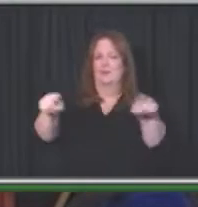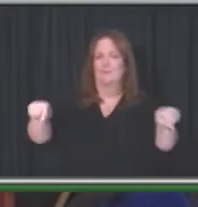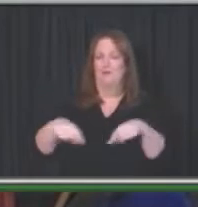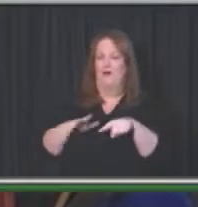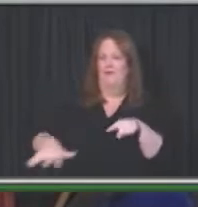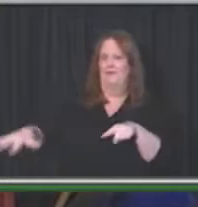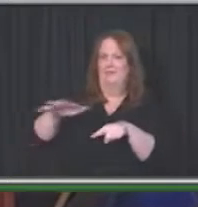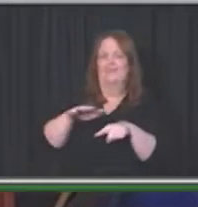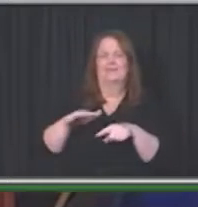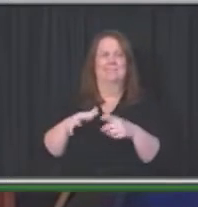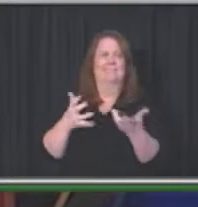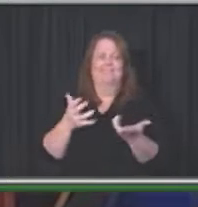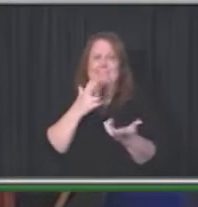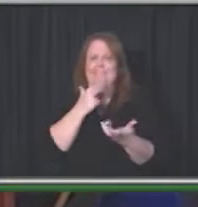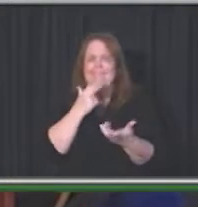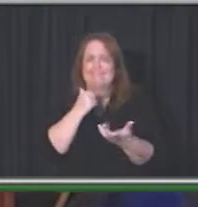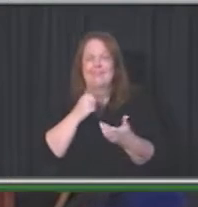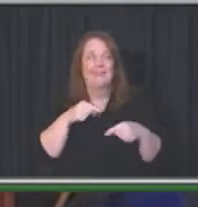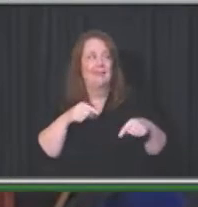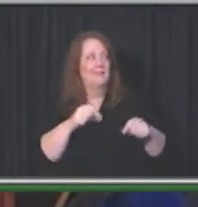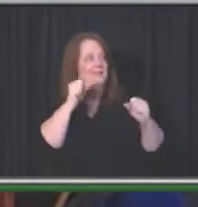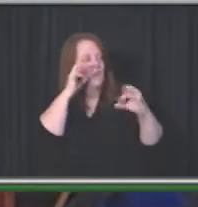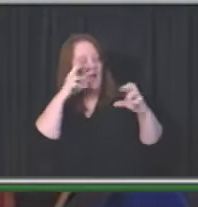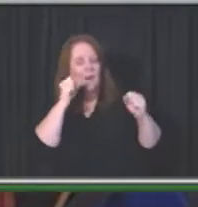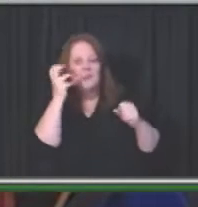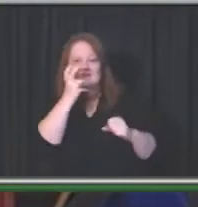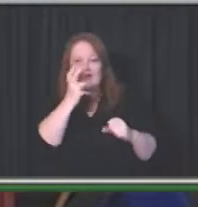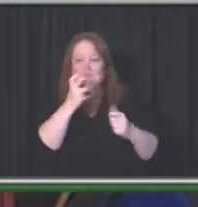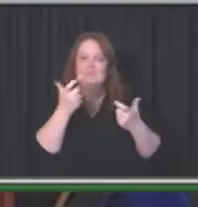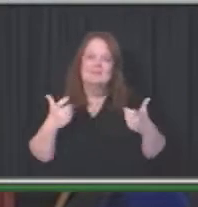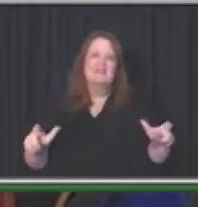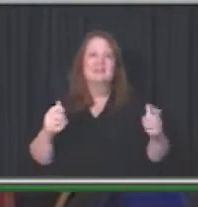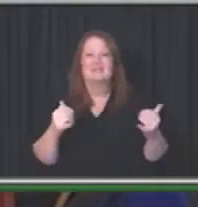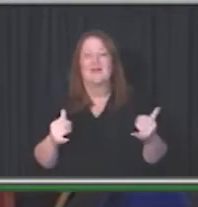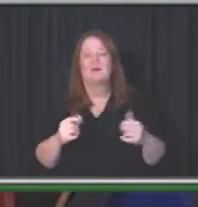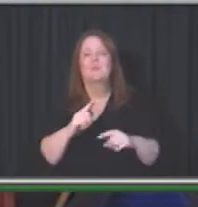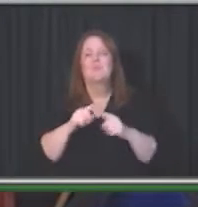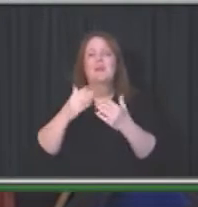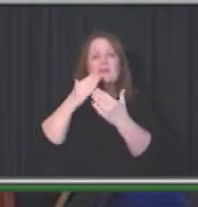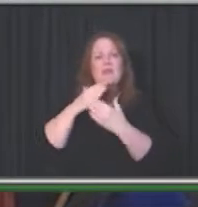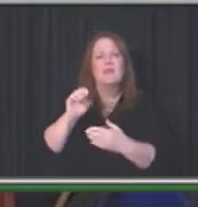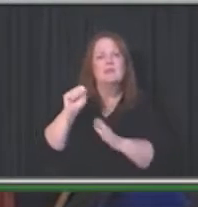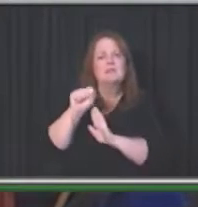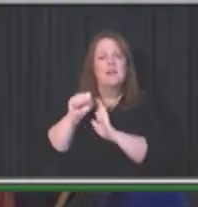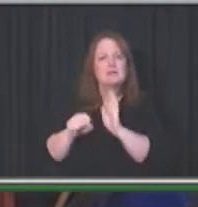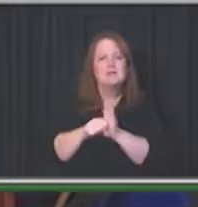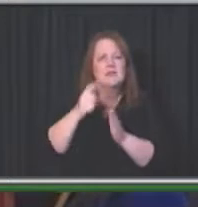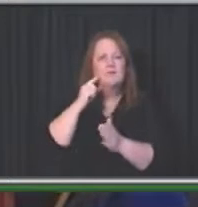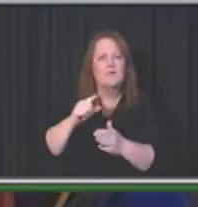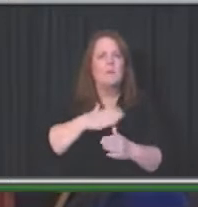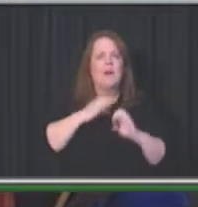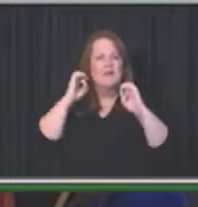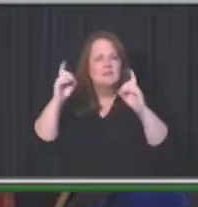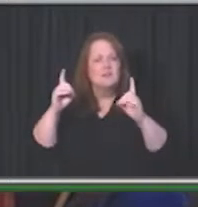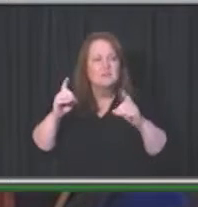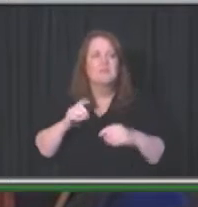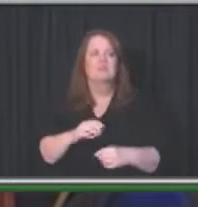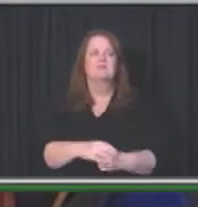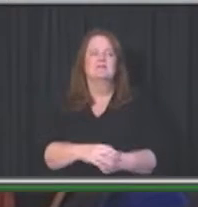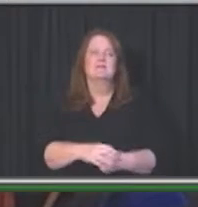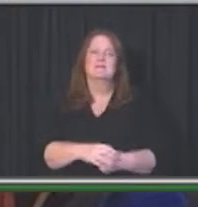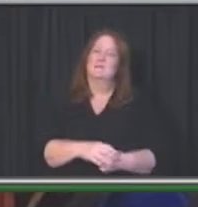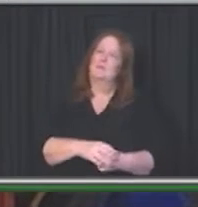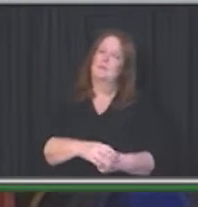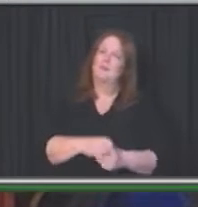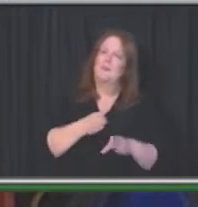just amazing. But I thank Sac State for the education. I think that when we think about, you know, being a physical